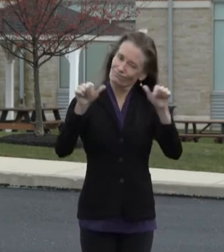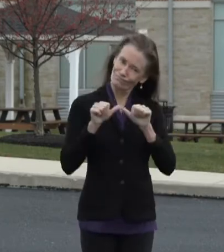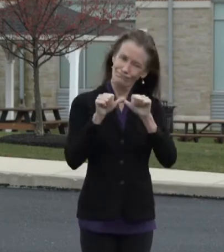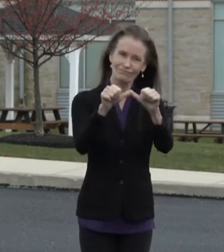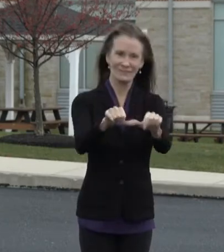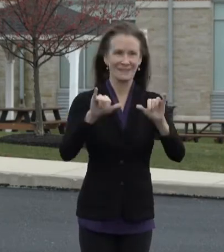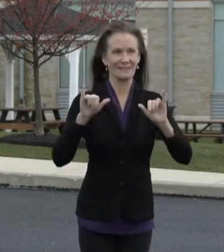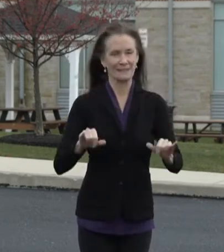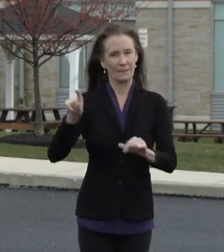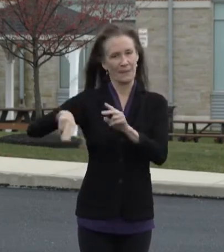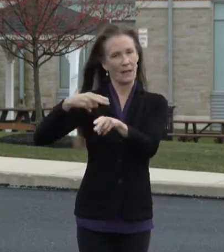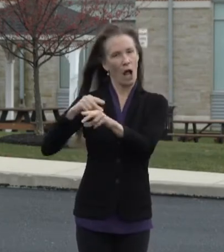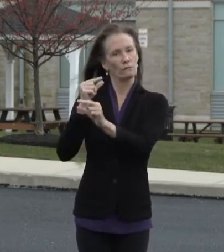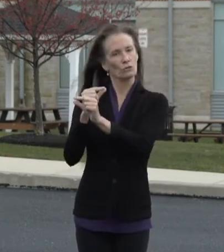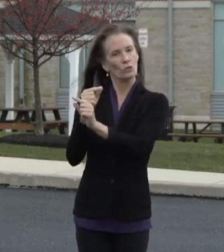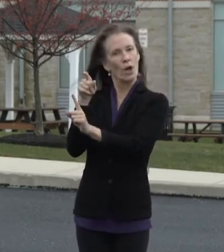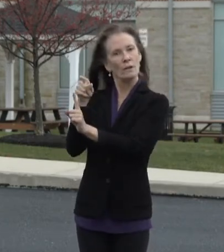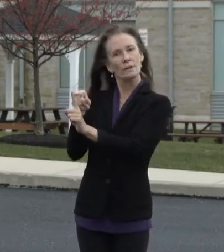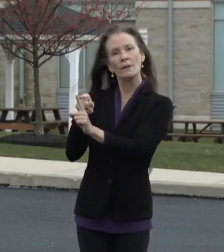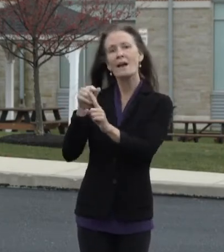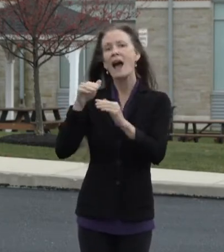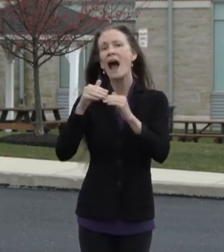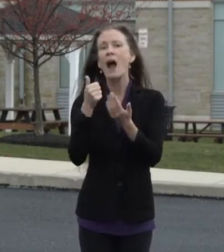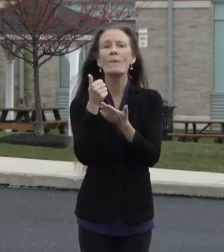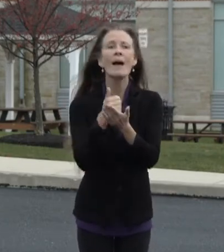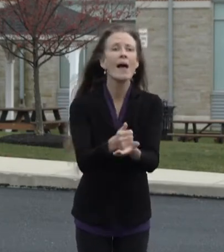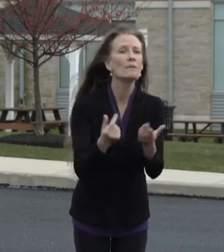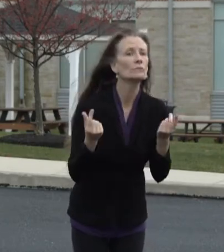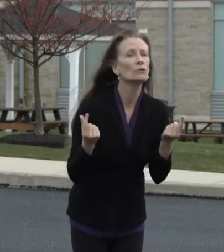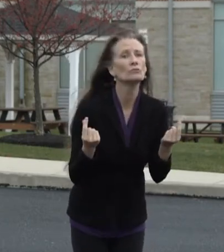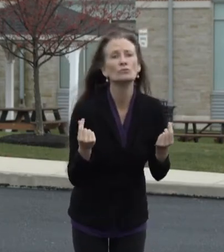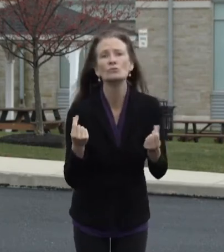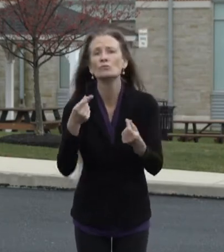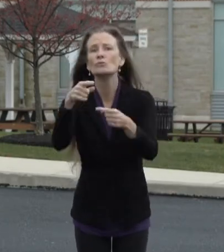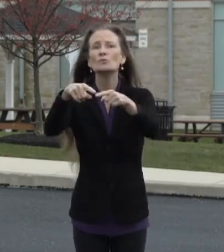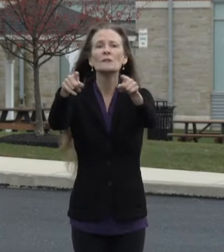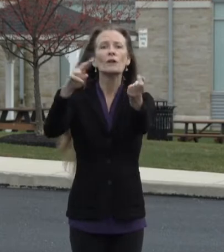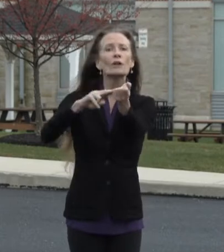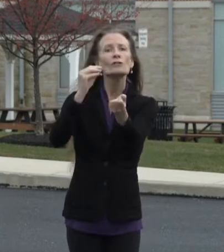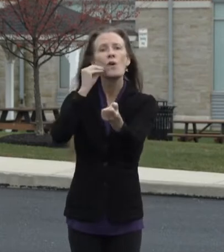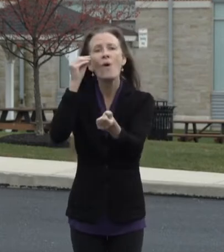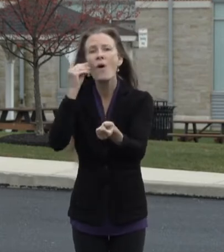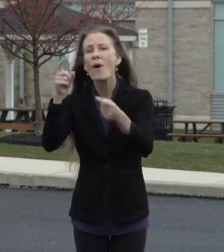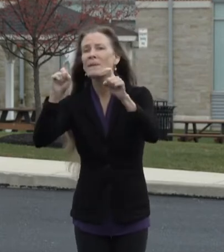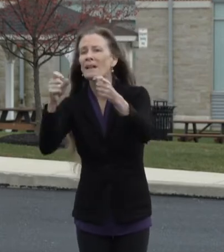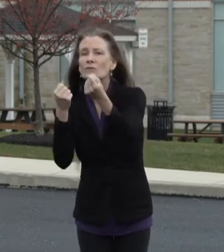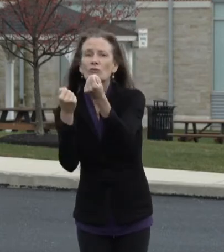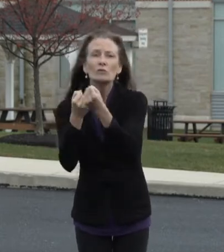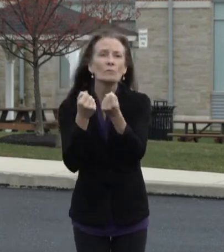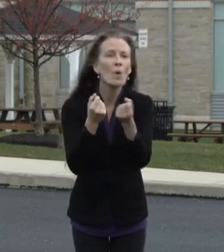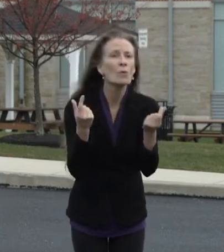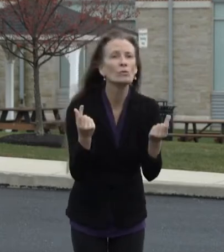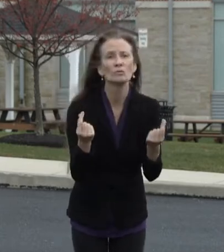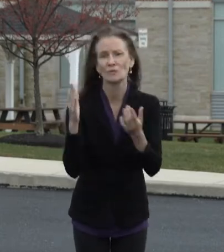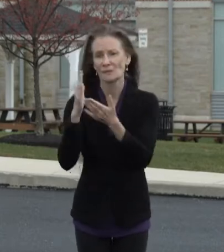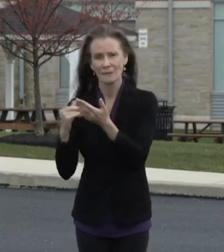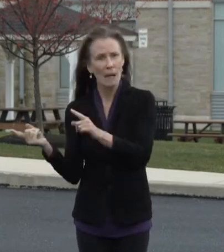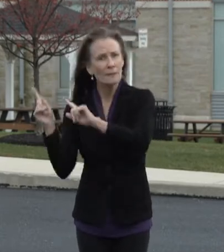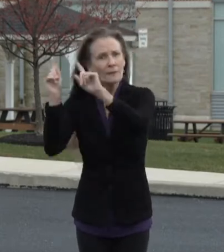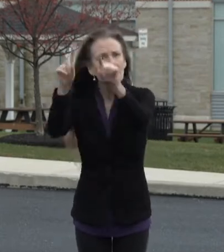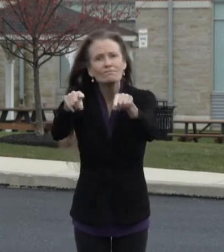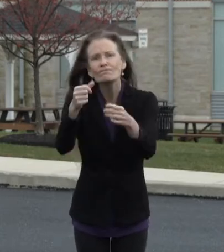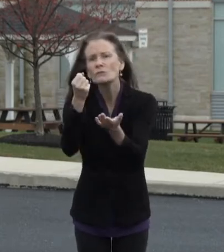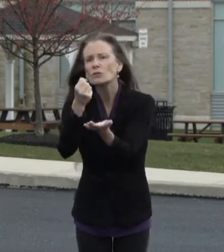Some of this assistance has been in the form of nursing support and healthcare assistance. Some has been providing support services such as